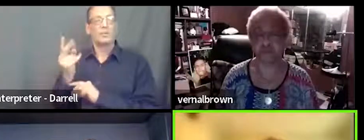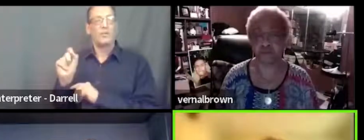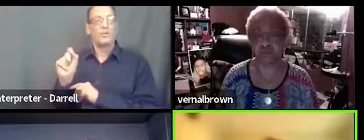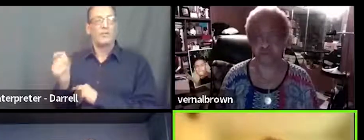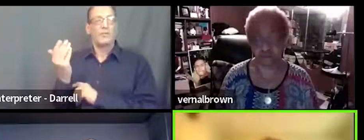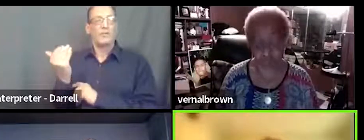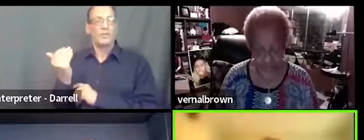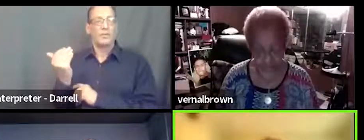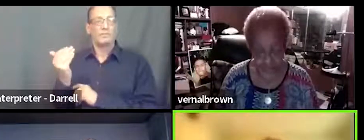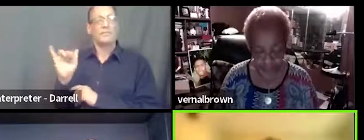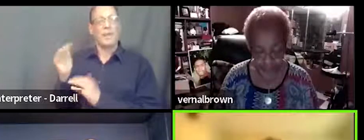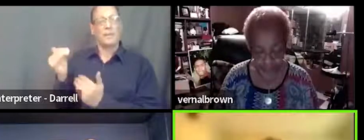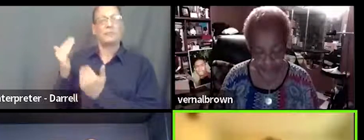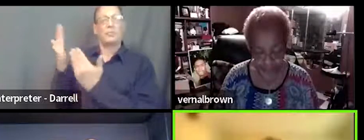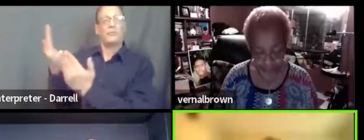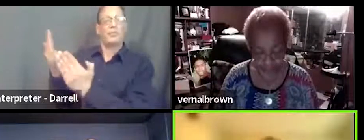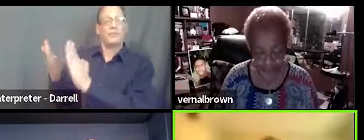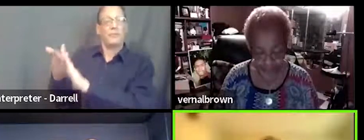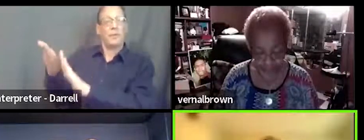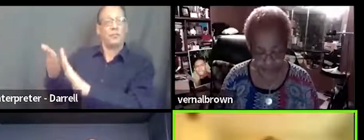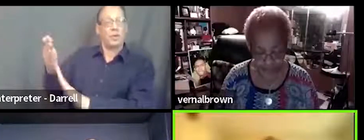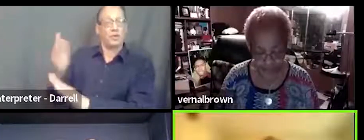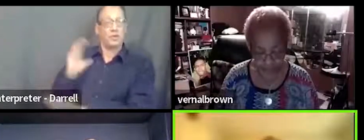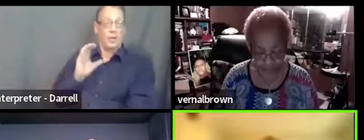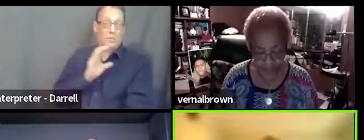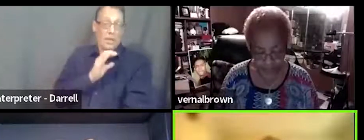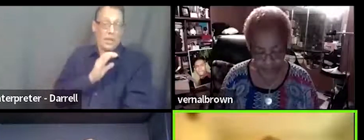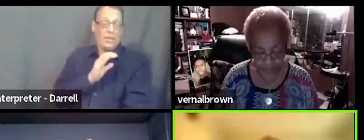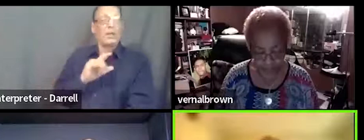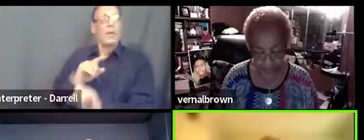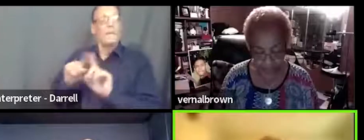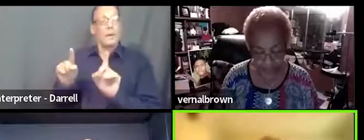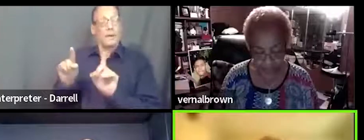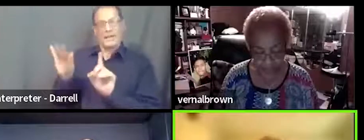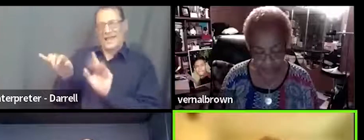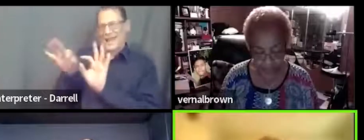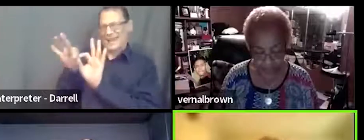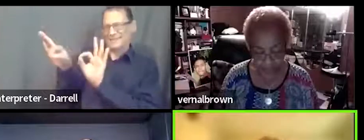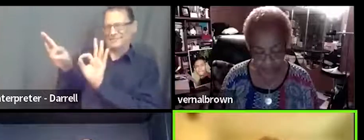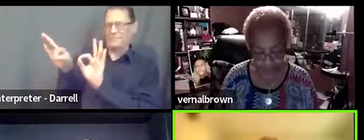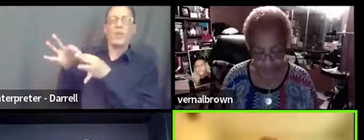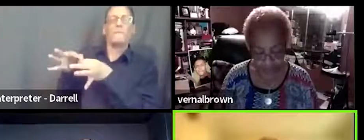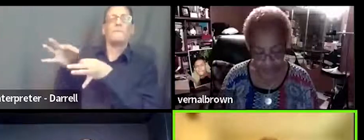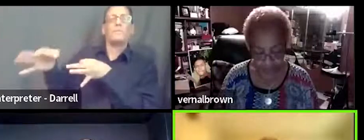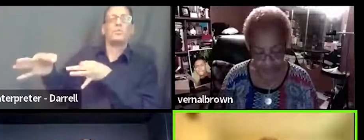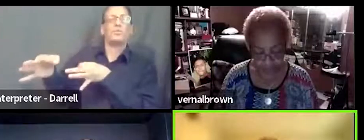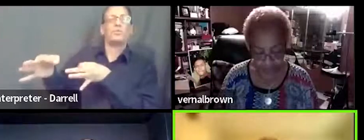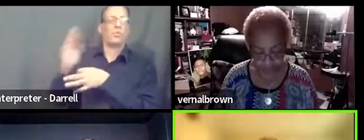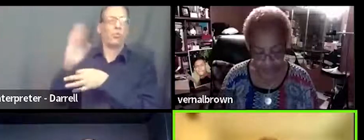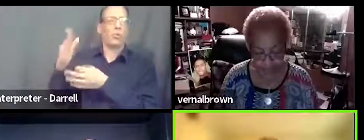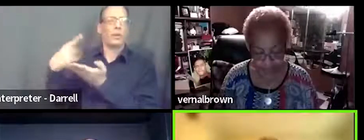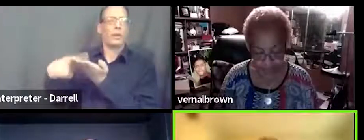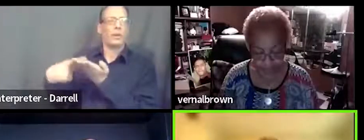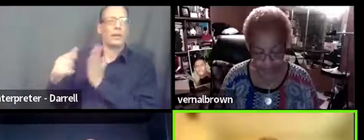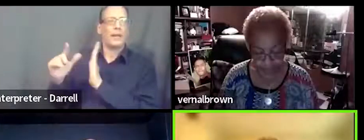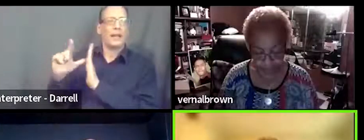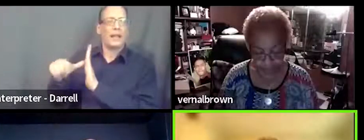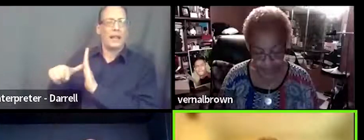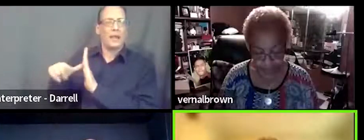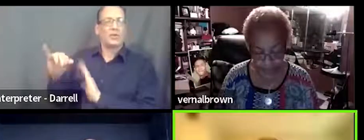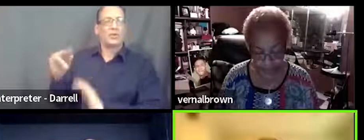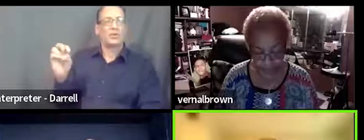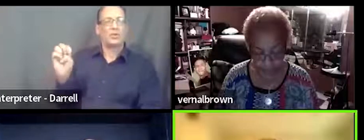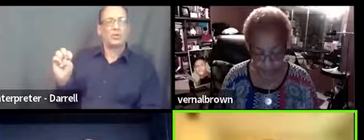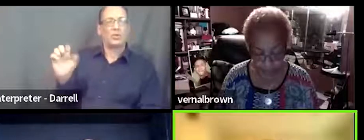also presented to the Operations Committee. However, this item was postponed for further discussion for the June